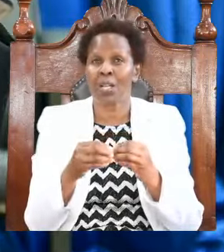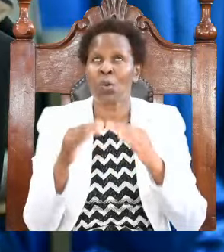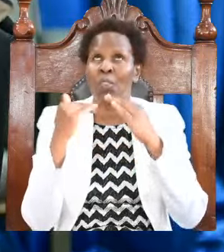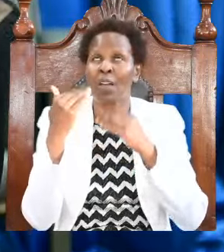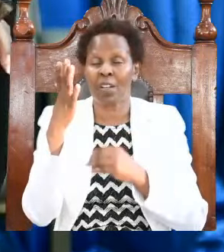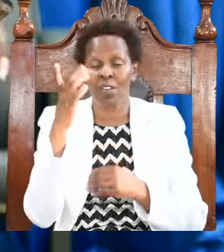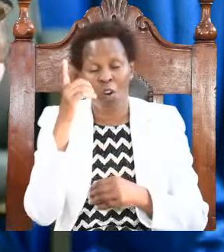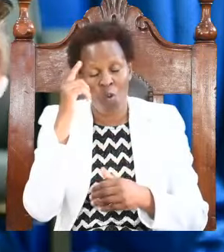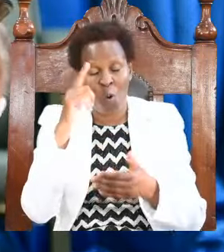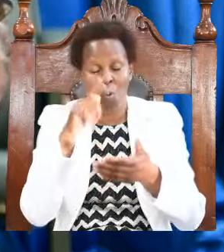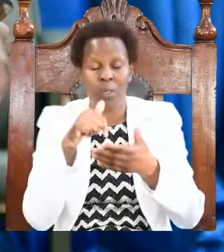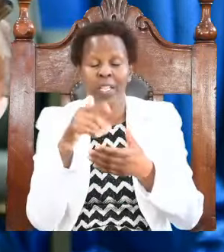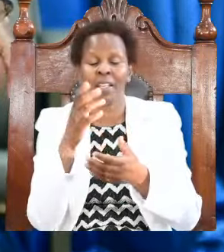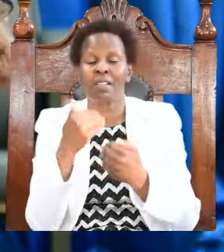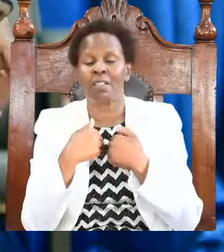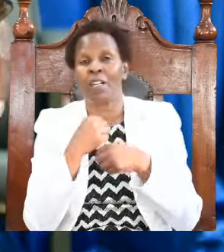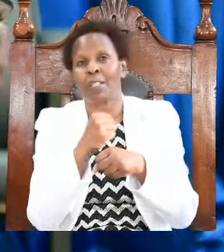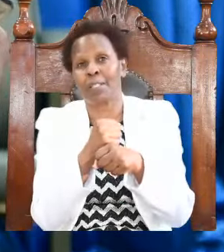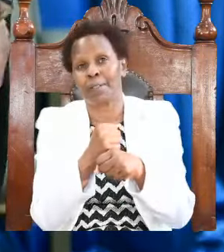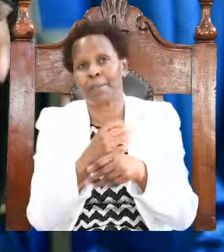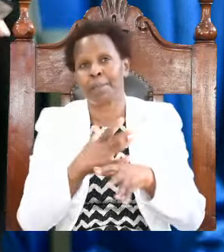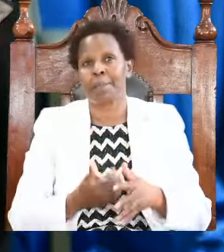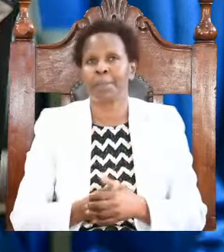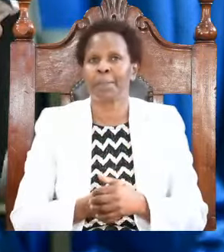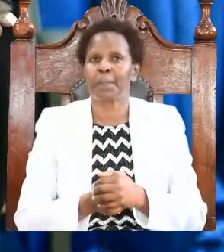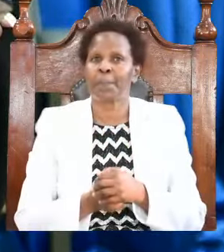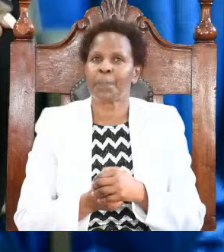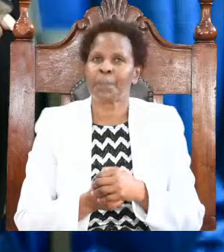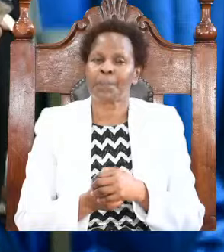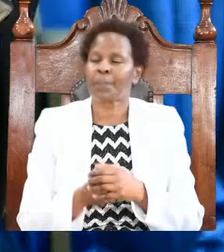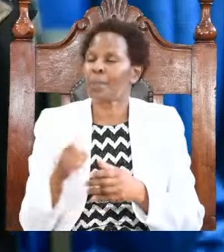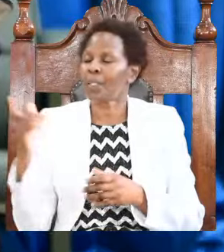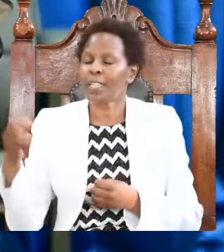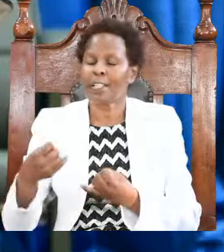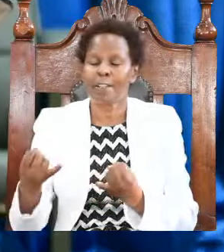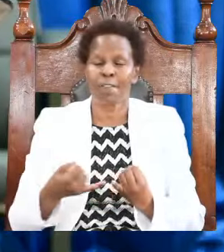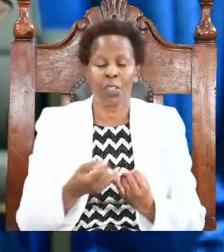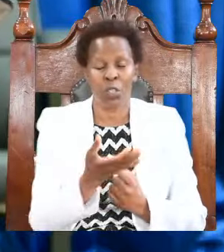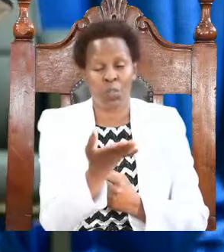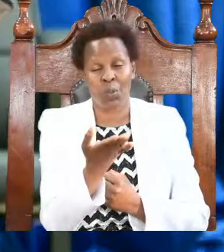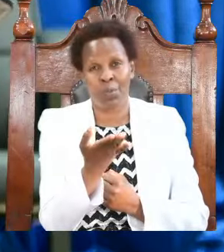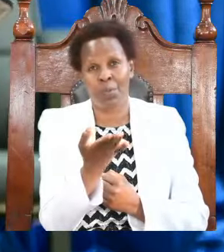for what the Lord will have done. I invite you to